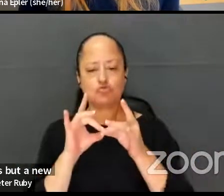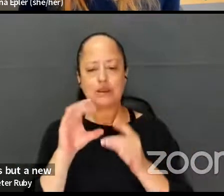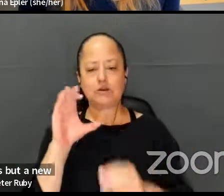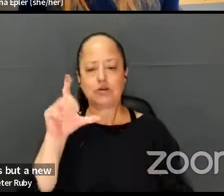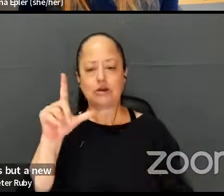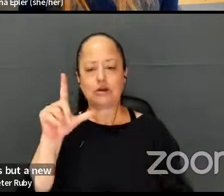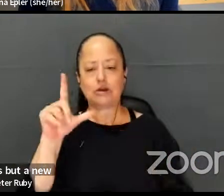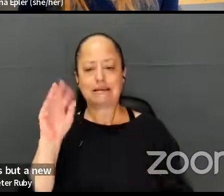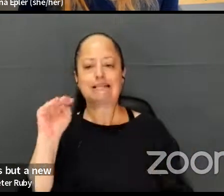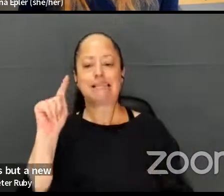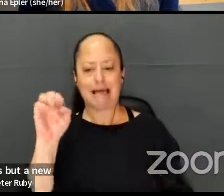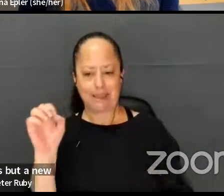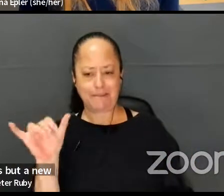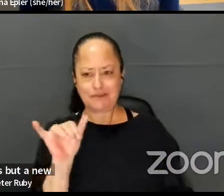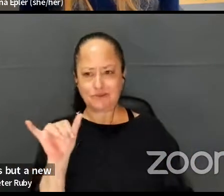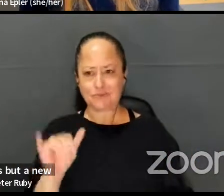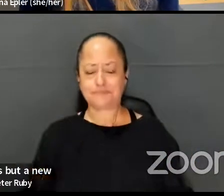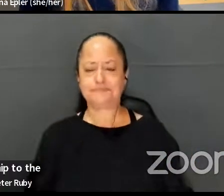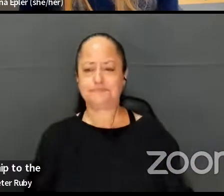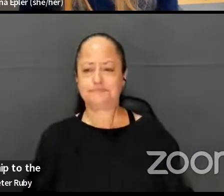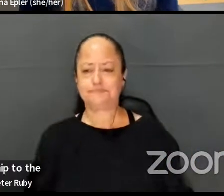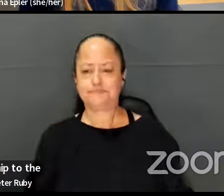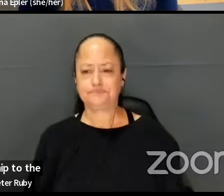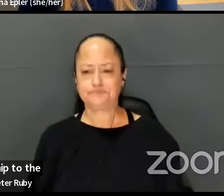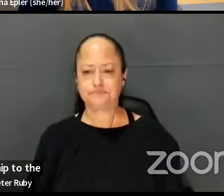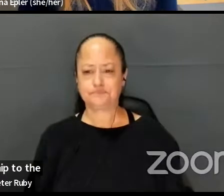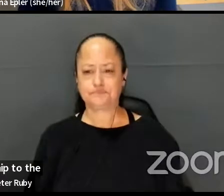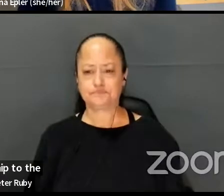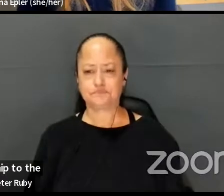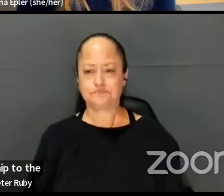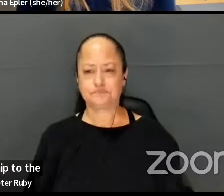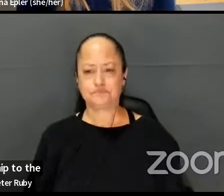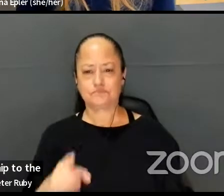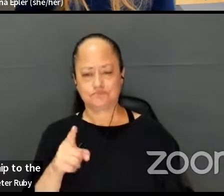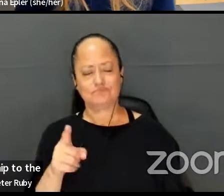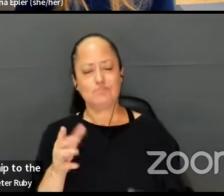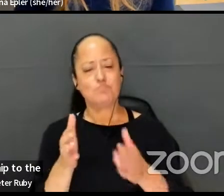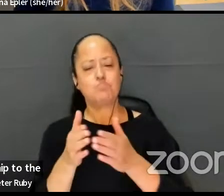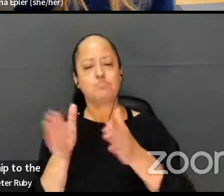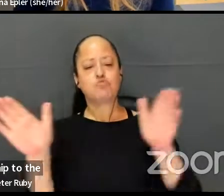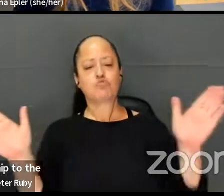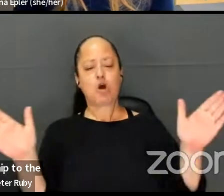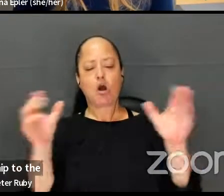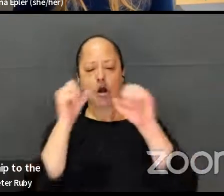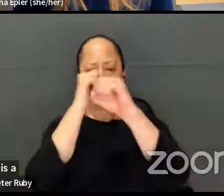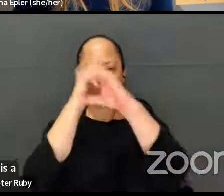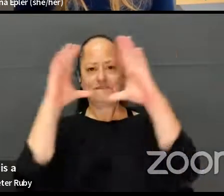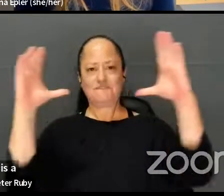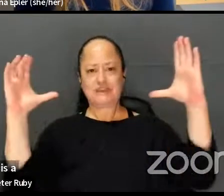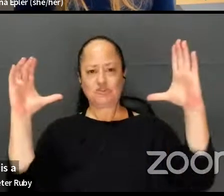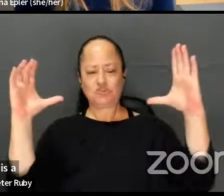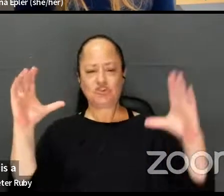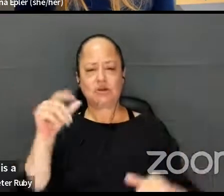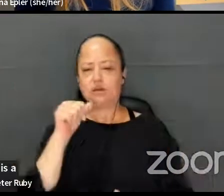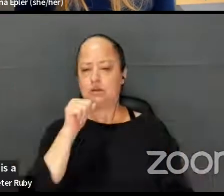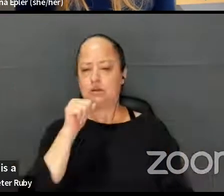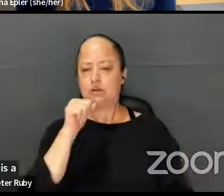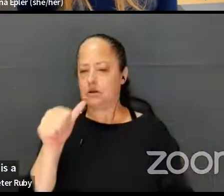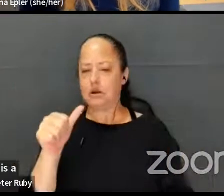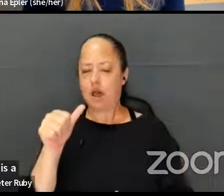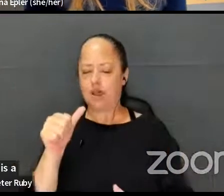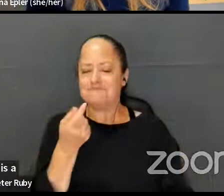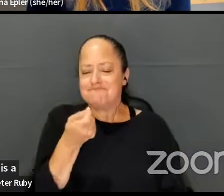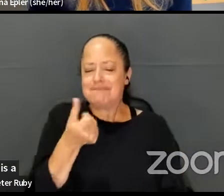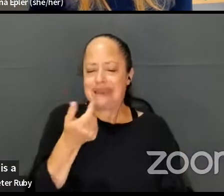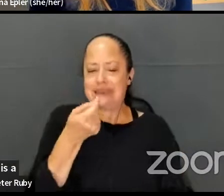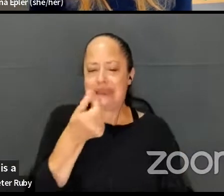as well. And so it is a far broader vision. It is not an incremental vision